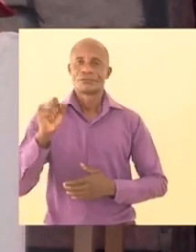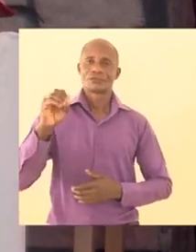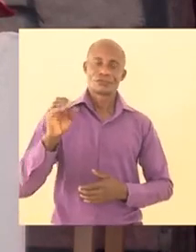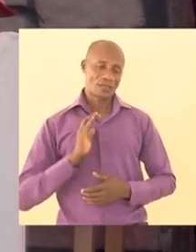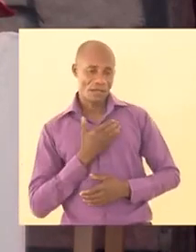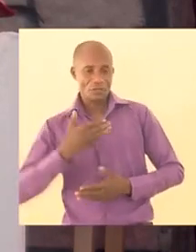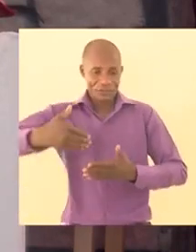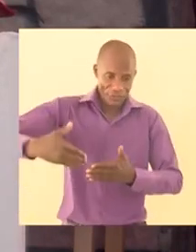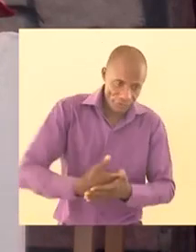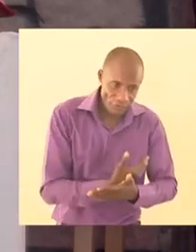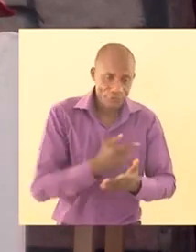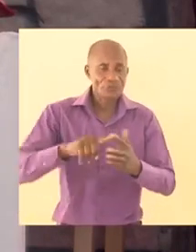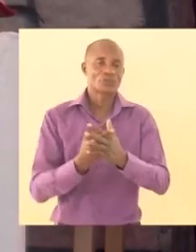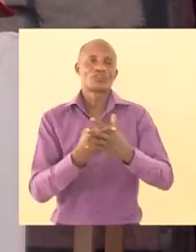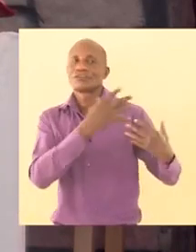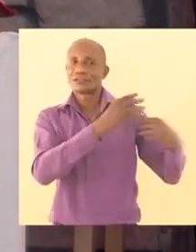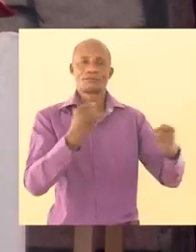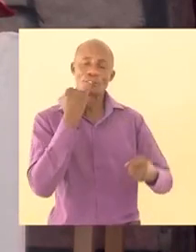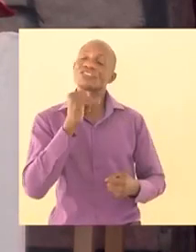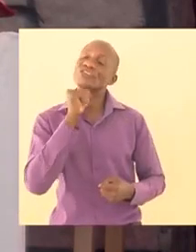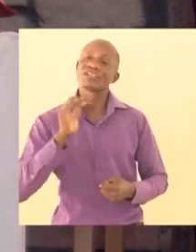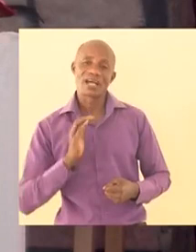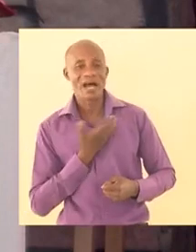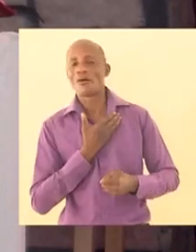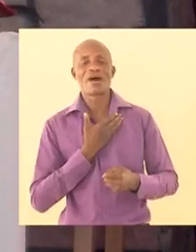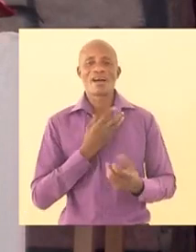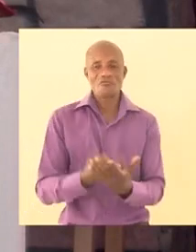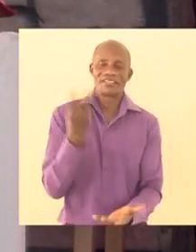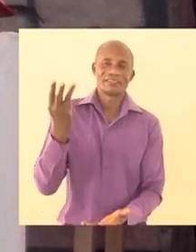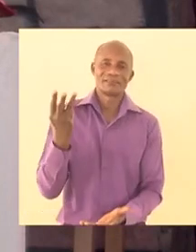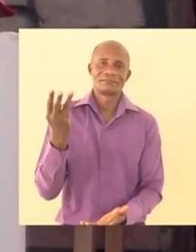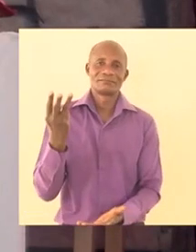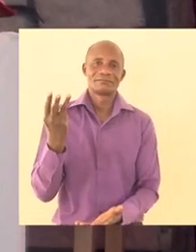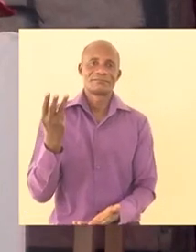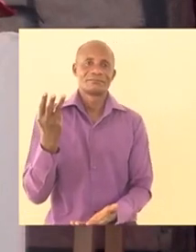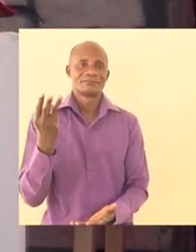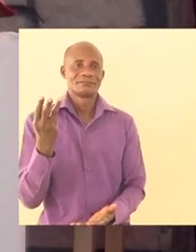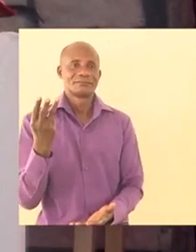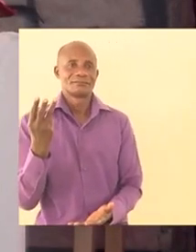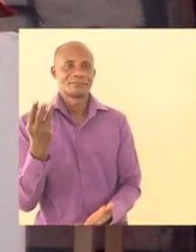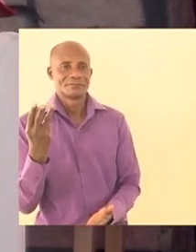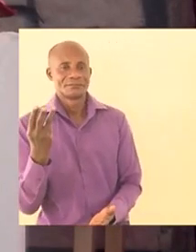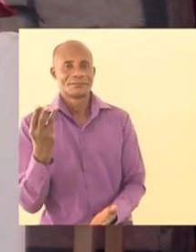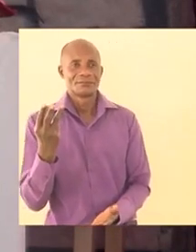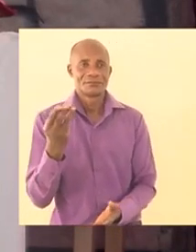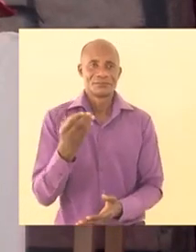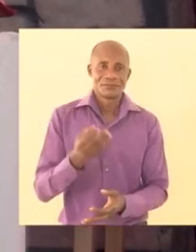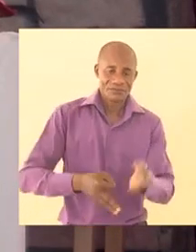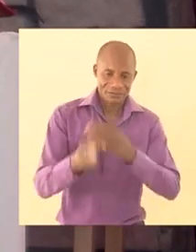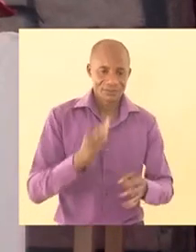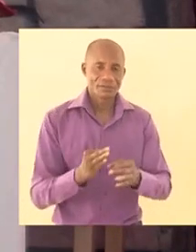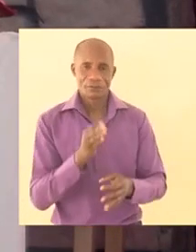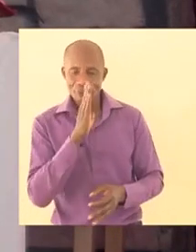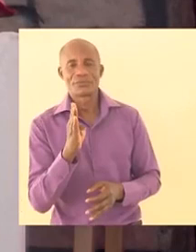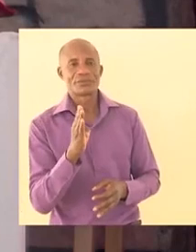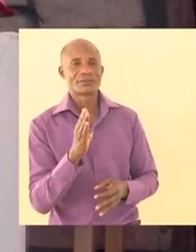So our new source of strength is not our wealth. God forbid that rather than being embarrassed